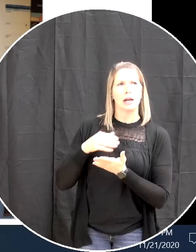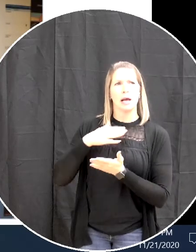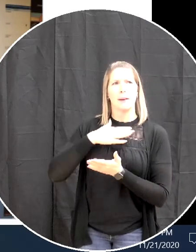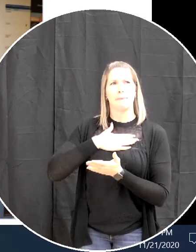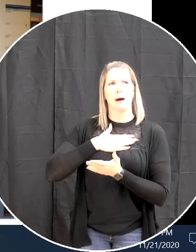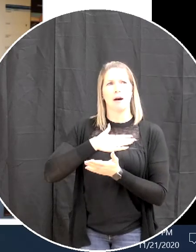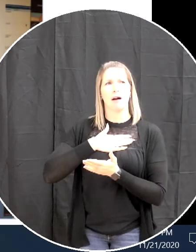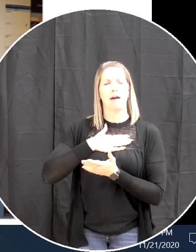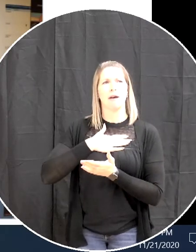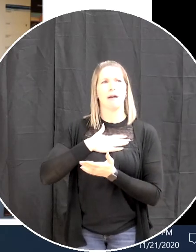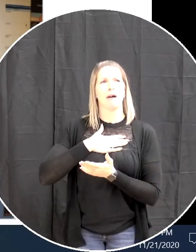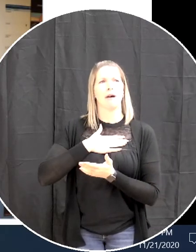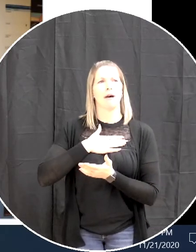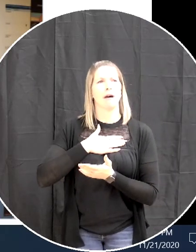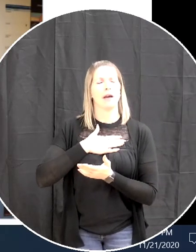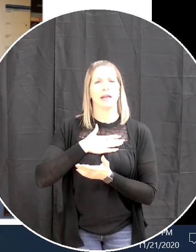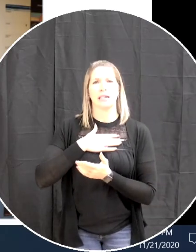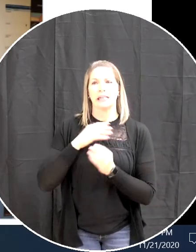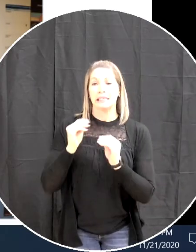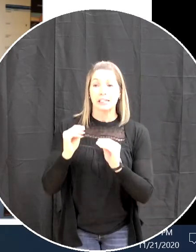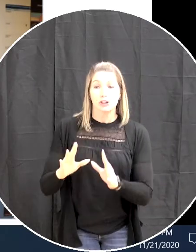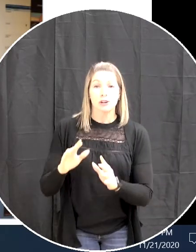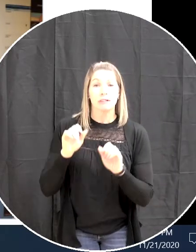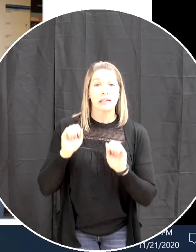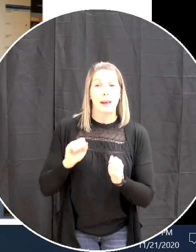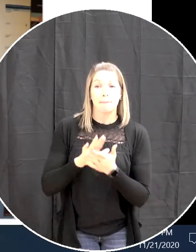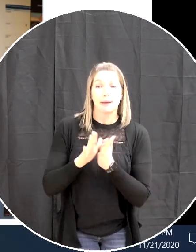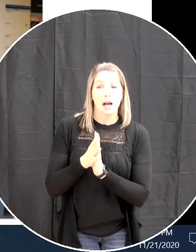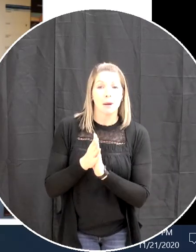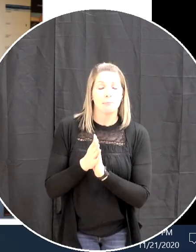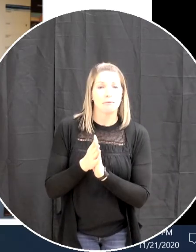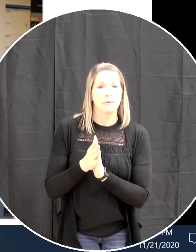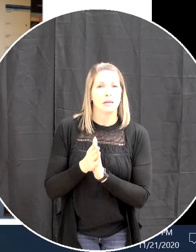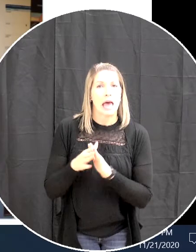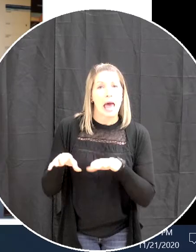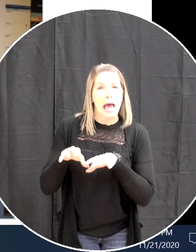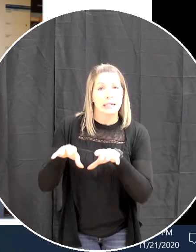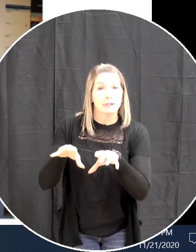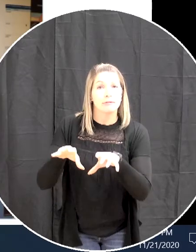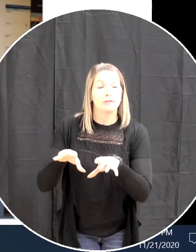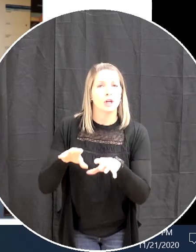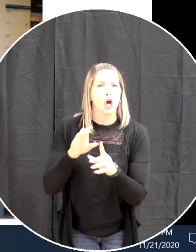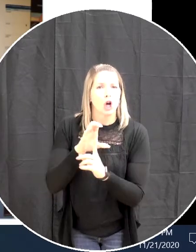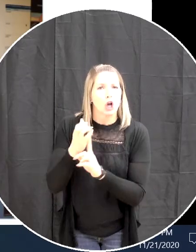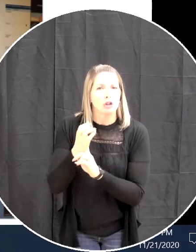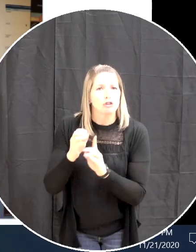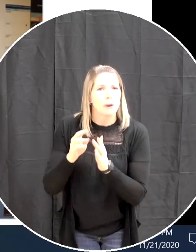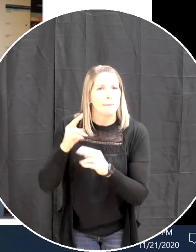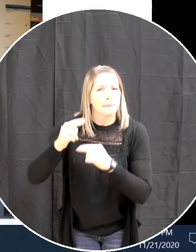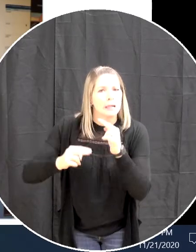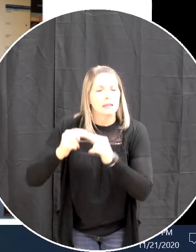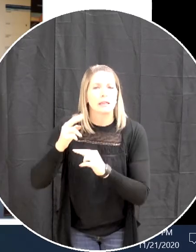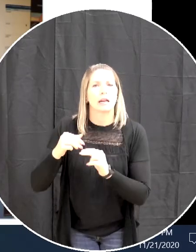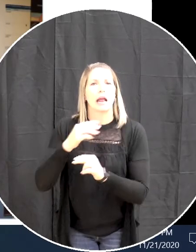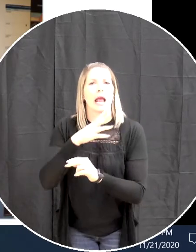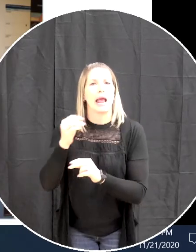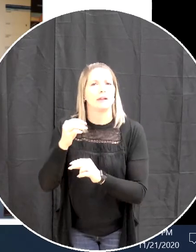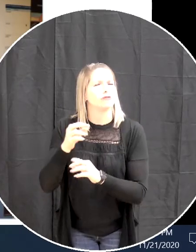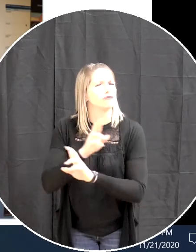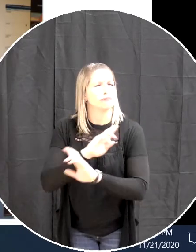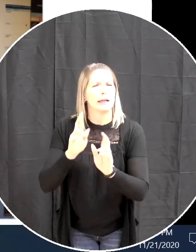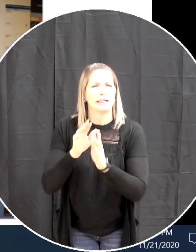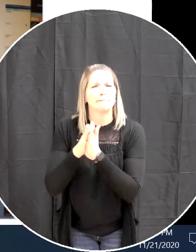teachers can be activators, culture builders, and collaborators." We got some great momentum here around deep